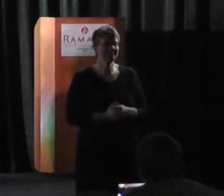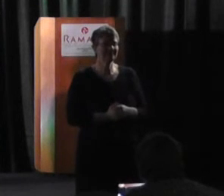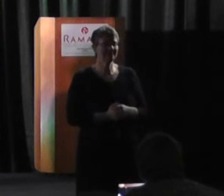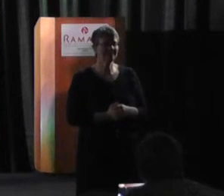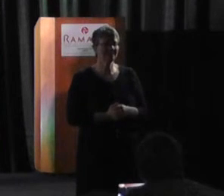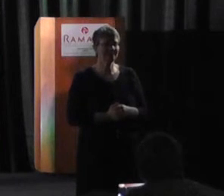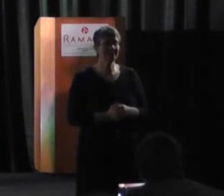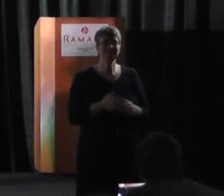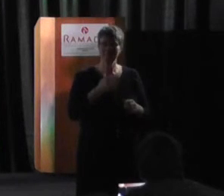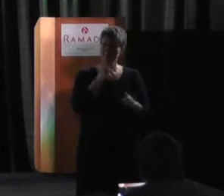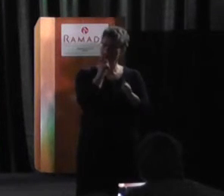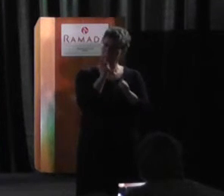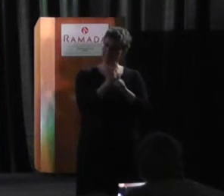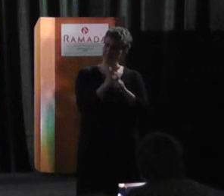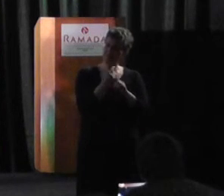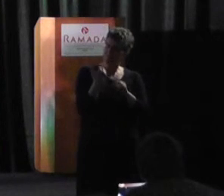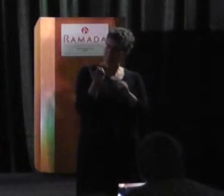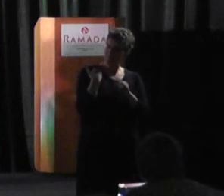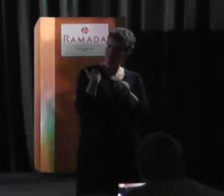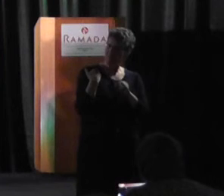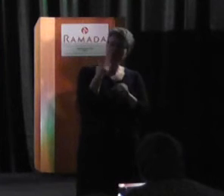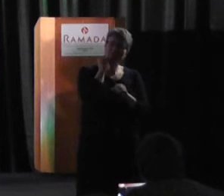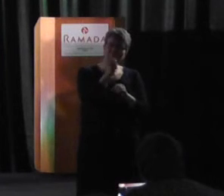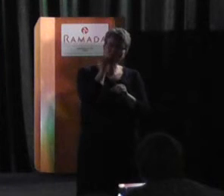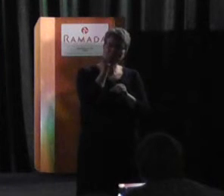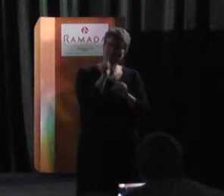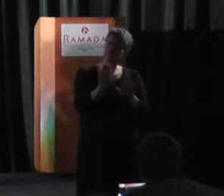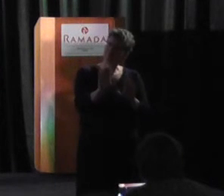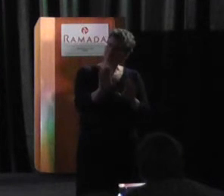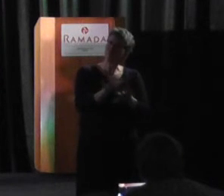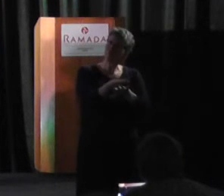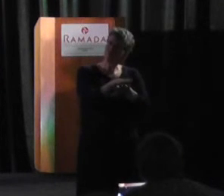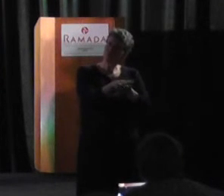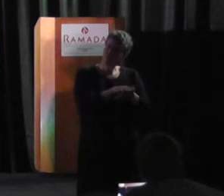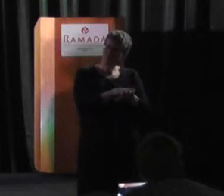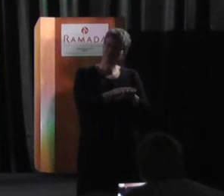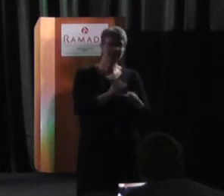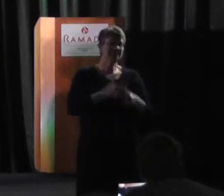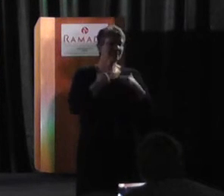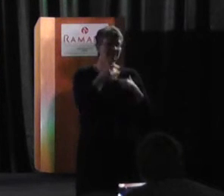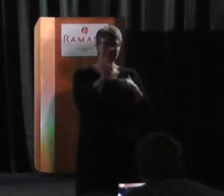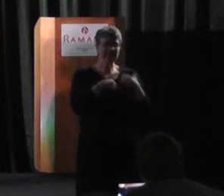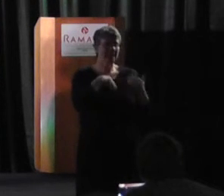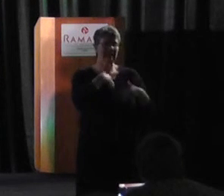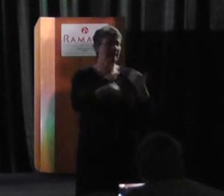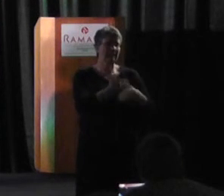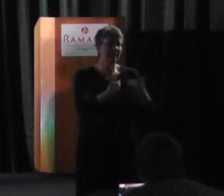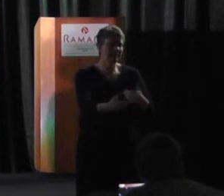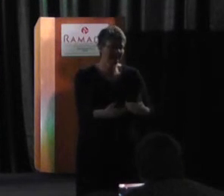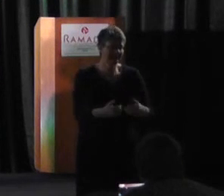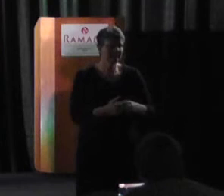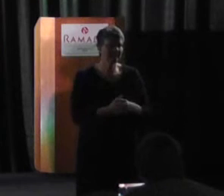Tanya constantly reminds me, just by who she is, to slow down. Life doesn't need to move so fast.